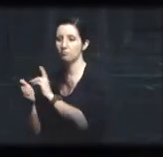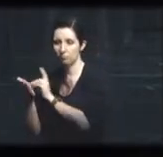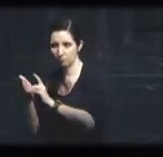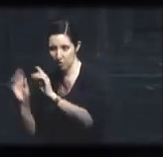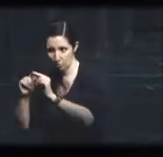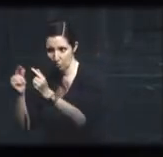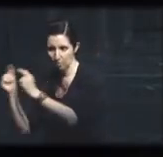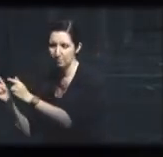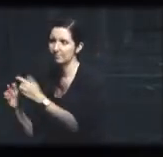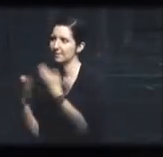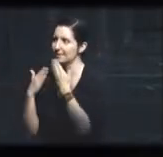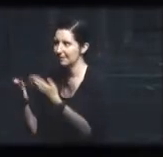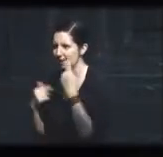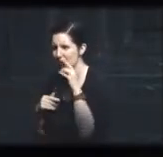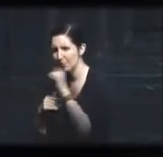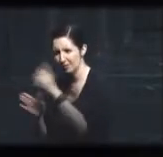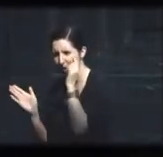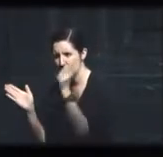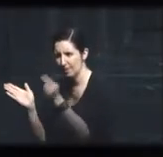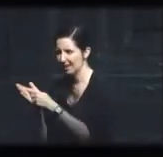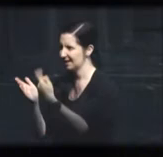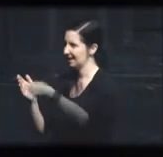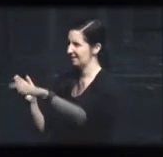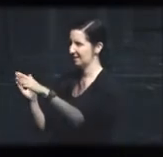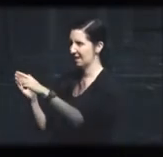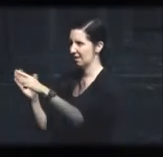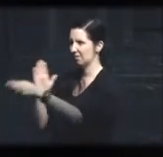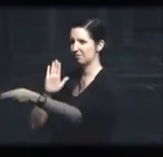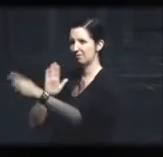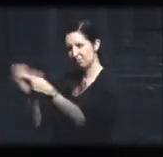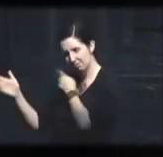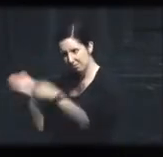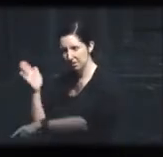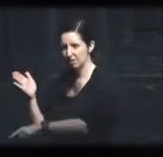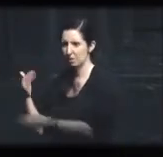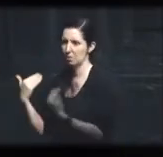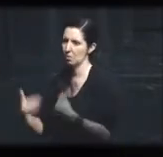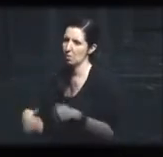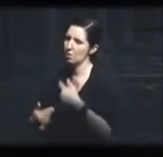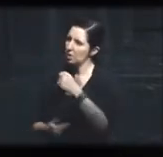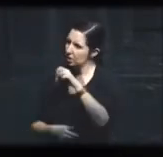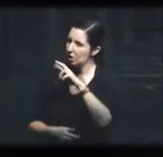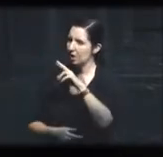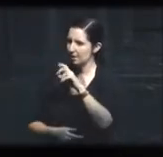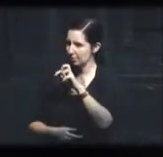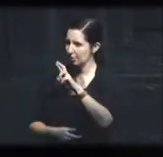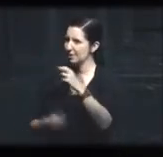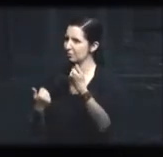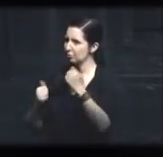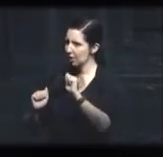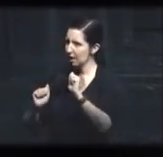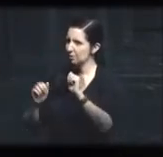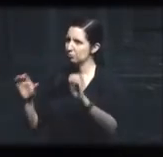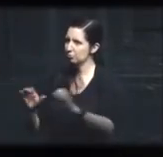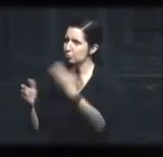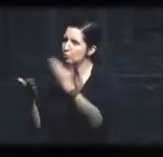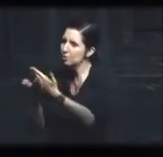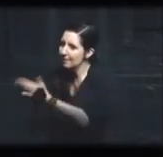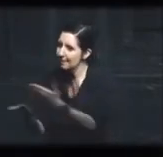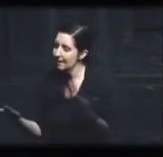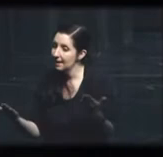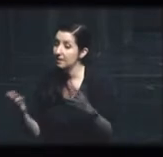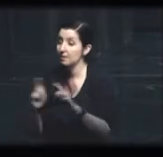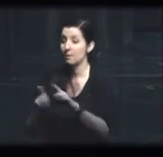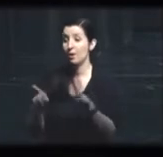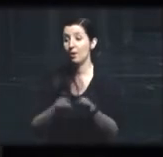him for that and recognized that he is striving to do good work, but they also shared with him that he was clearly getting some